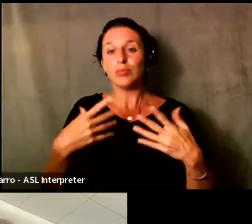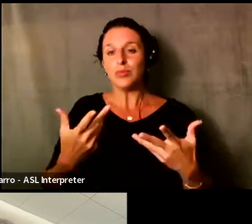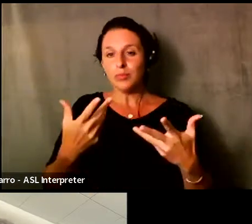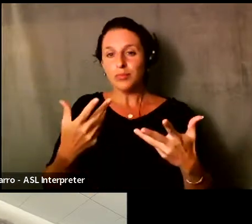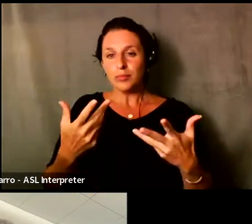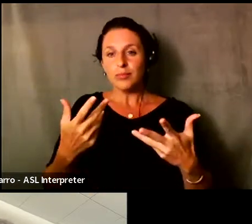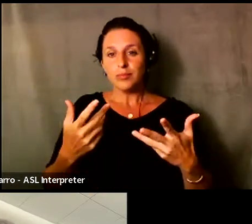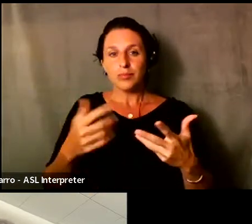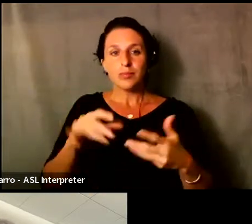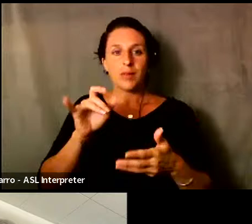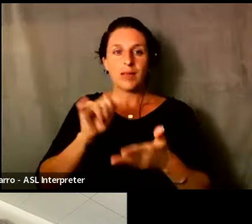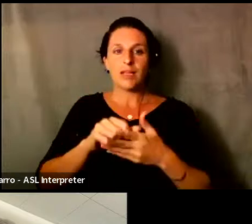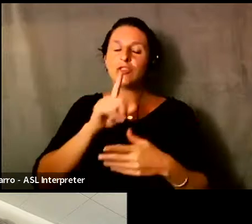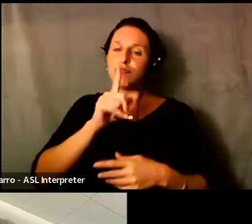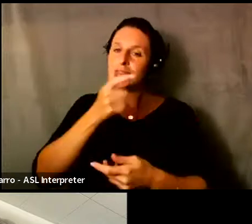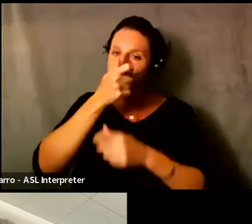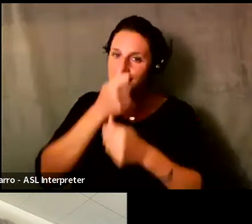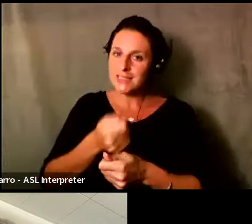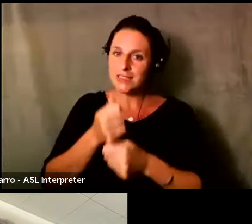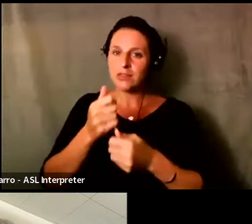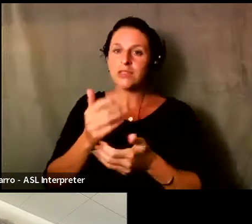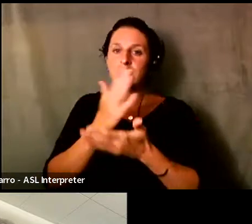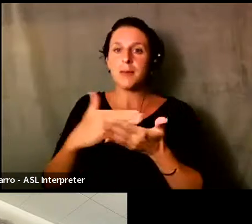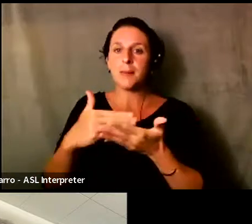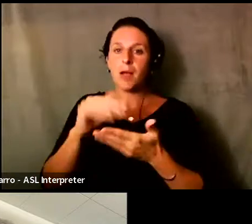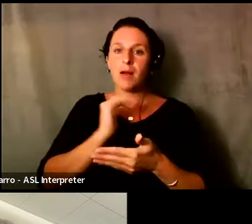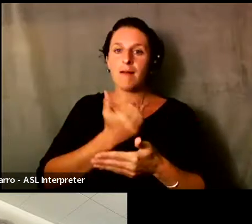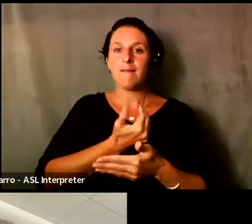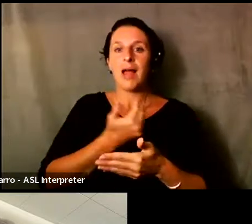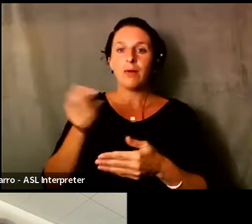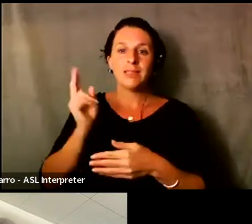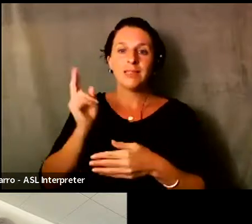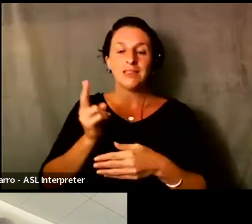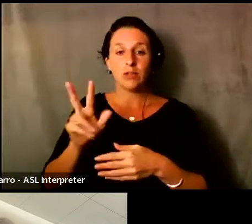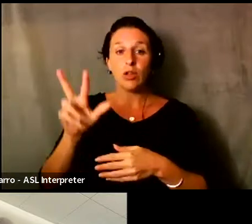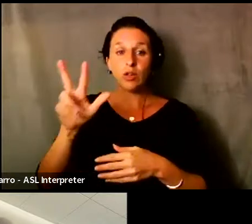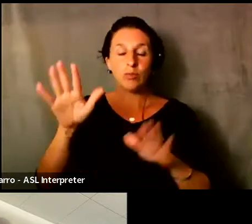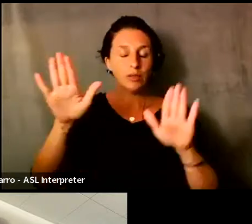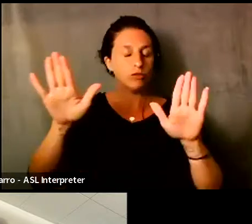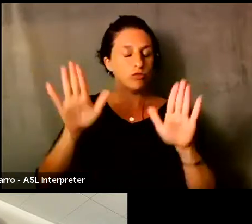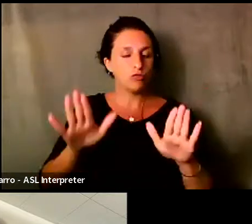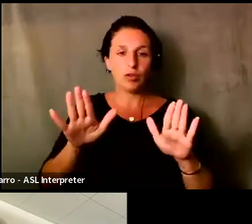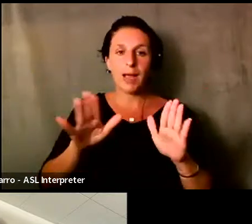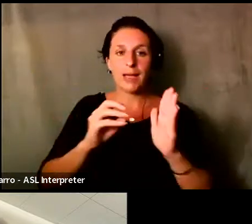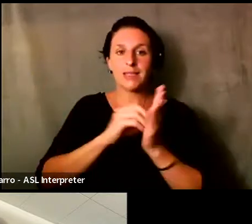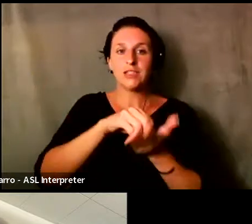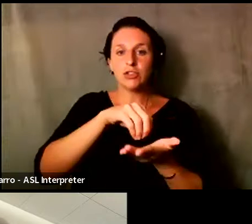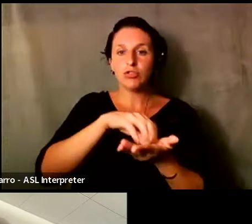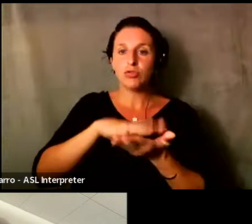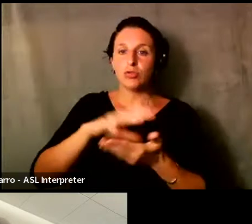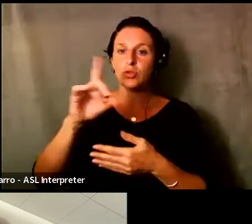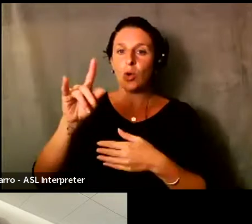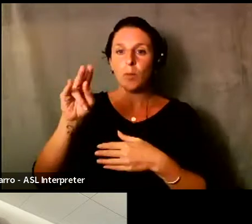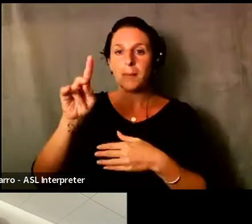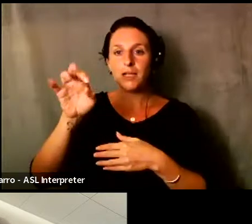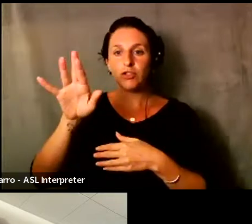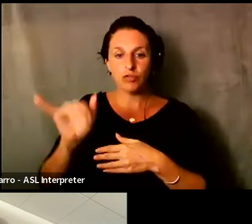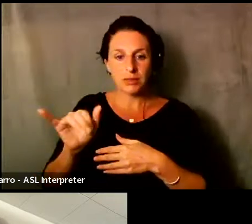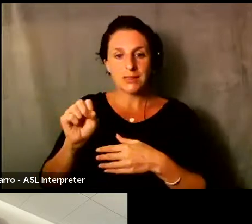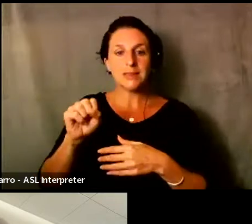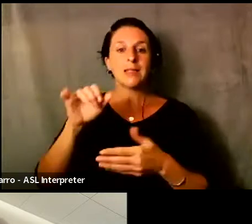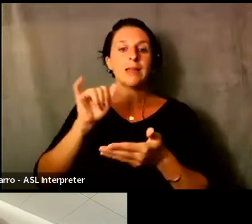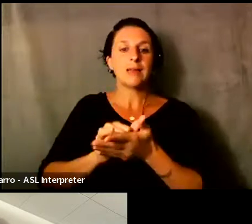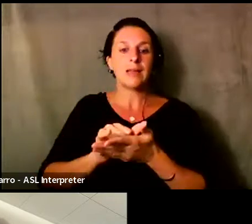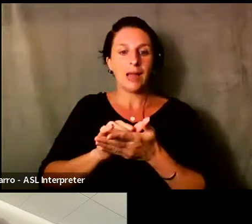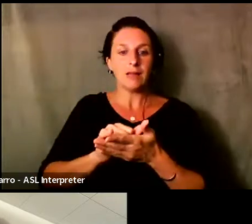that's just a really interesting part of our history. There's 3 great documentaries if people would like to